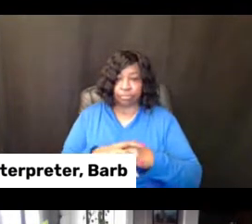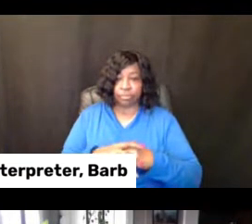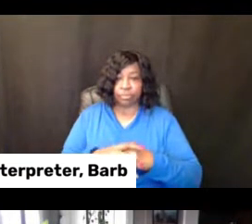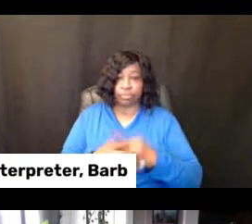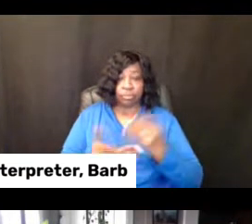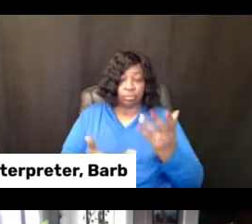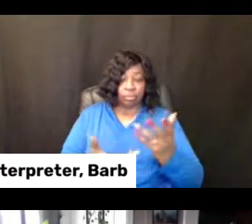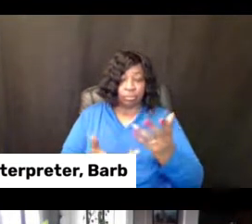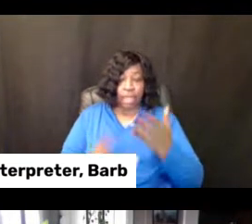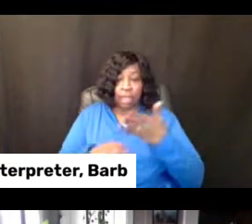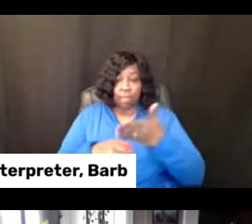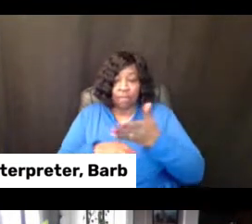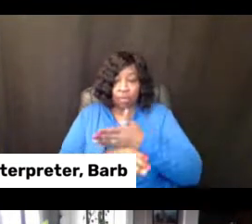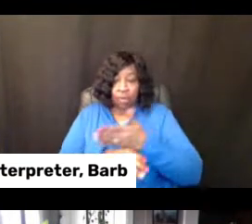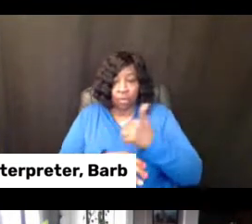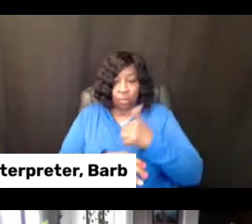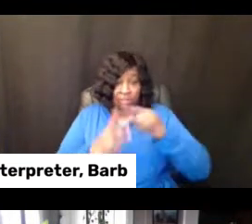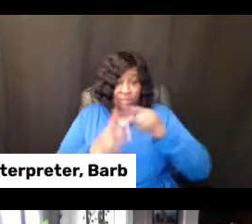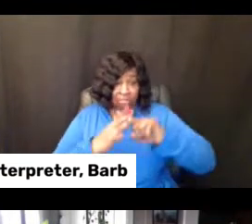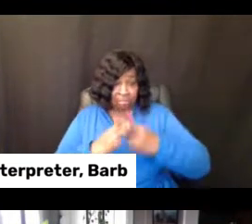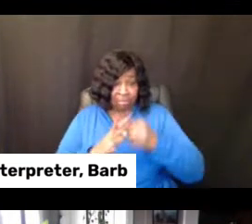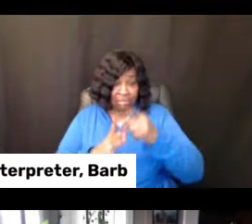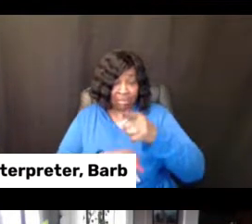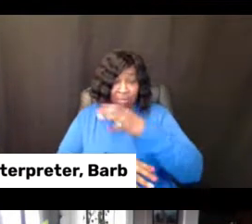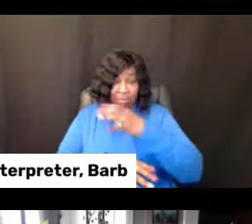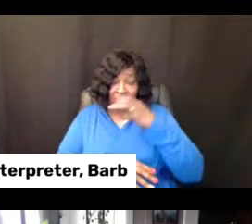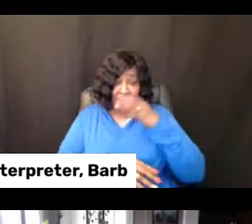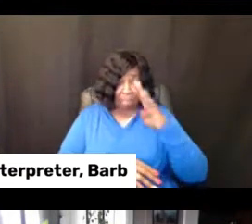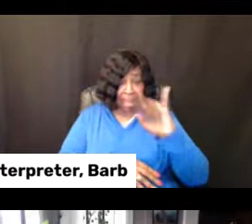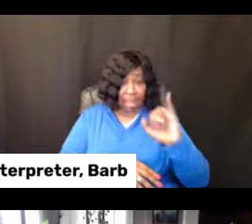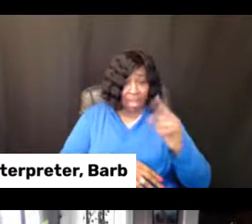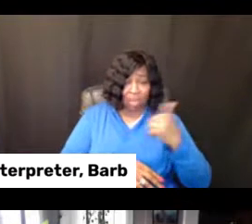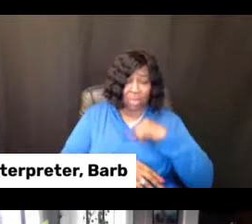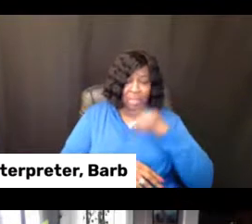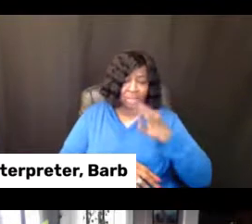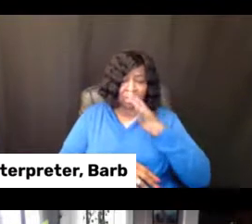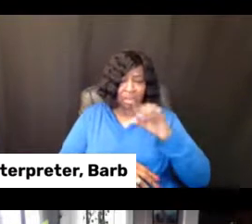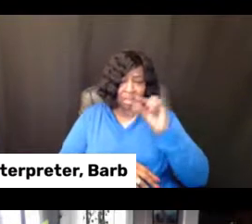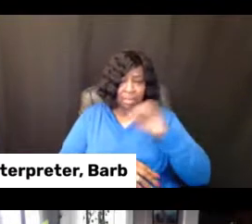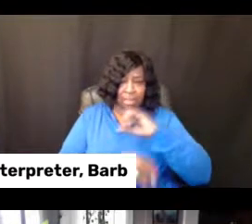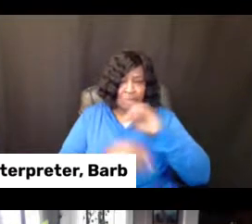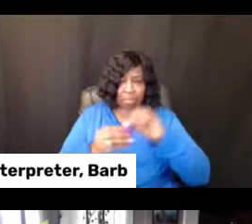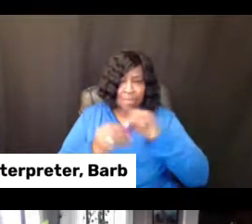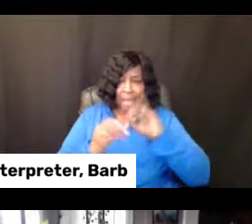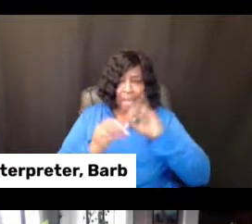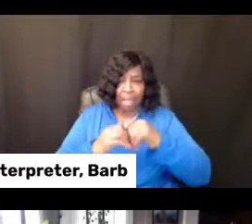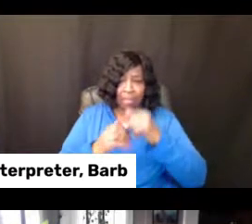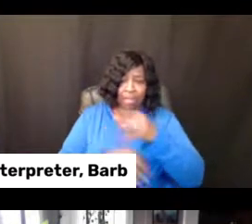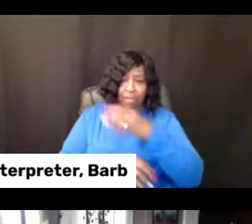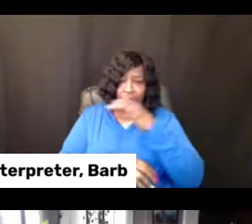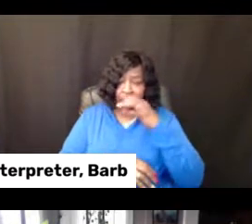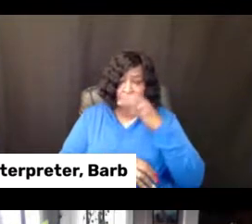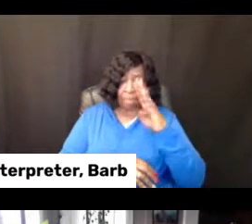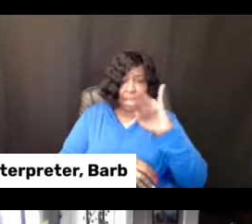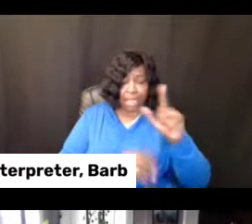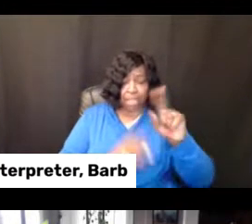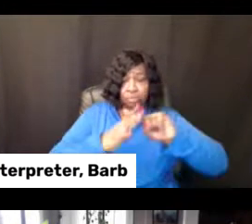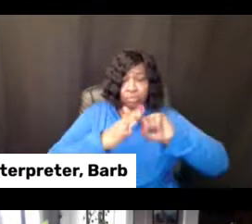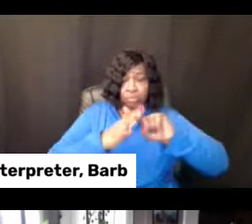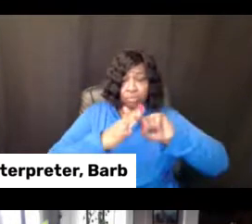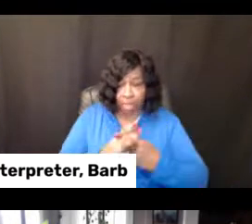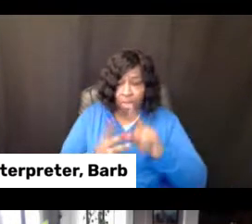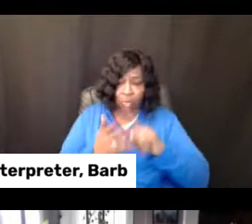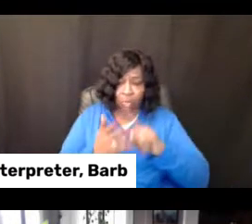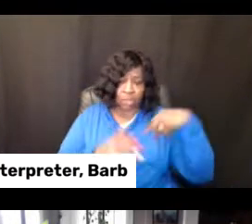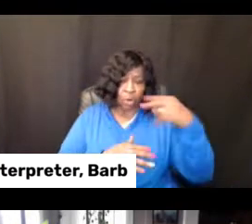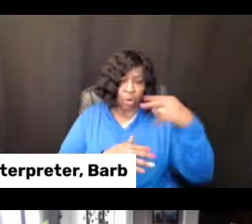So before we dive into the Farm Bill, we need to talk a little bit about how the Farm Bill came to be. What's a little bit of the historical